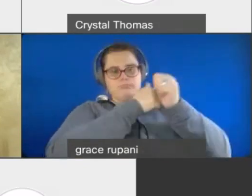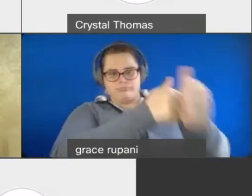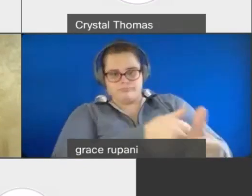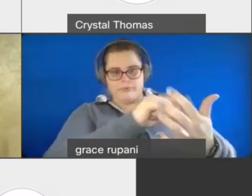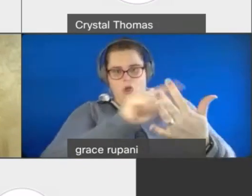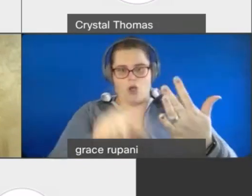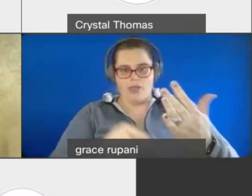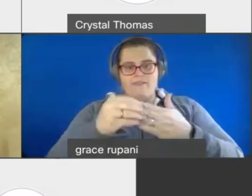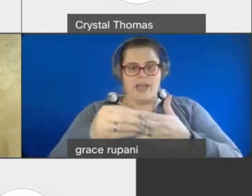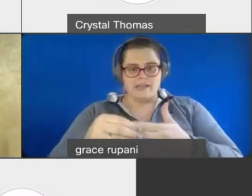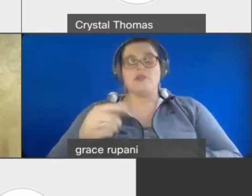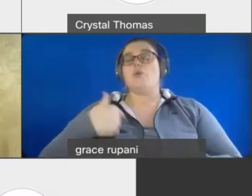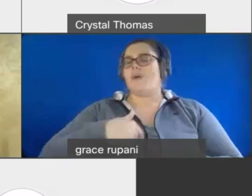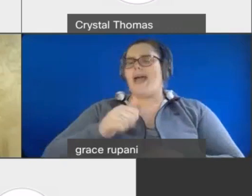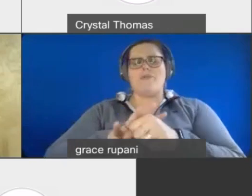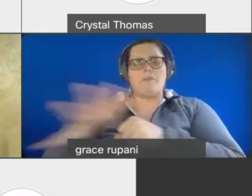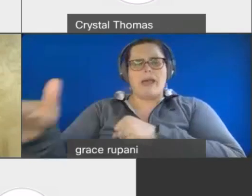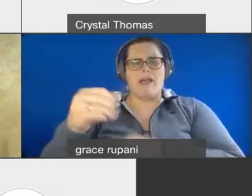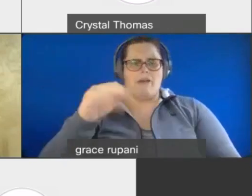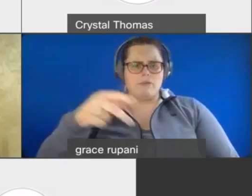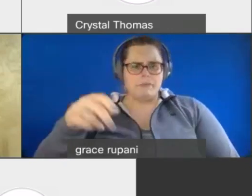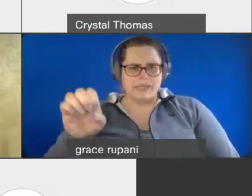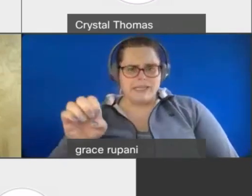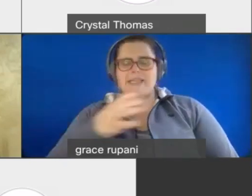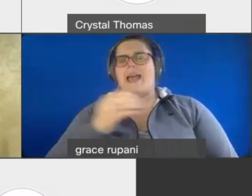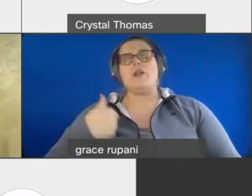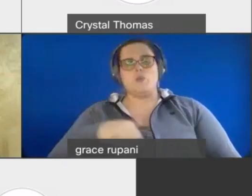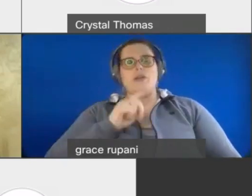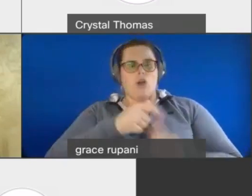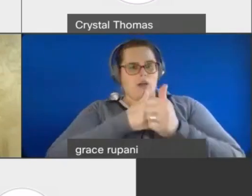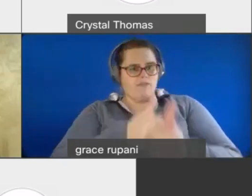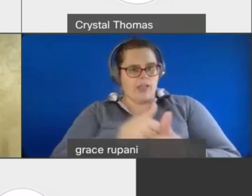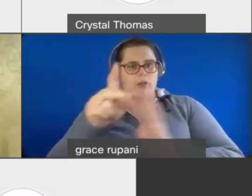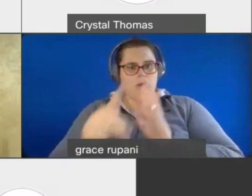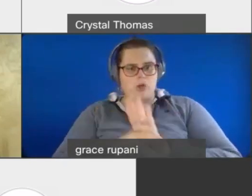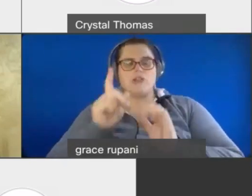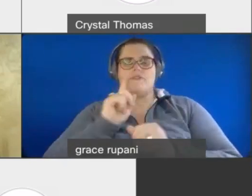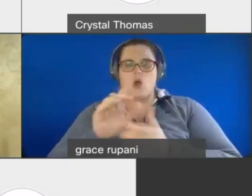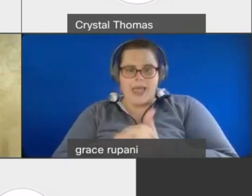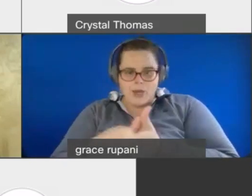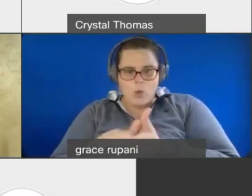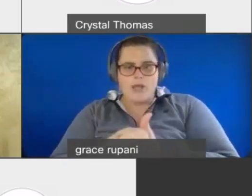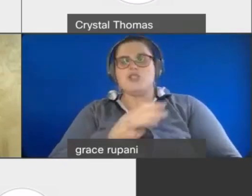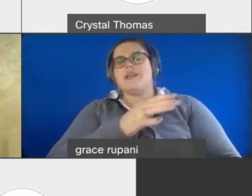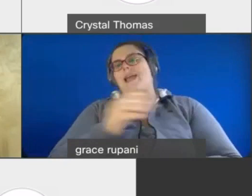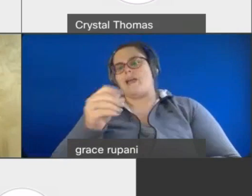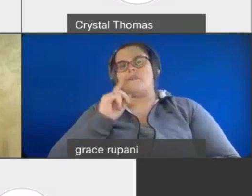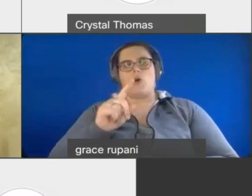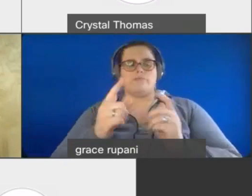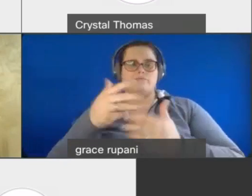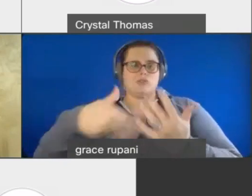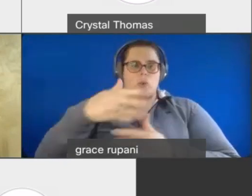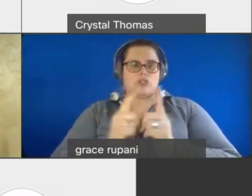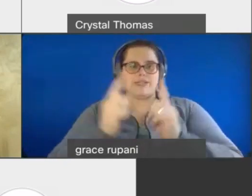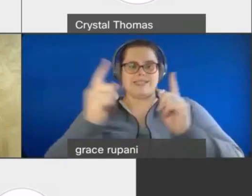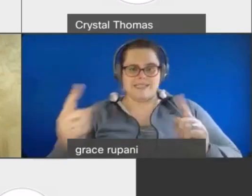sufficient PPE, and we're observing social distancing and hand washing protocols. We have multiple hand sanitizing stations.